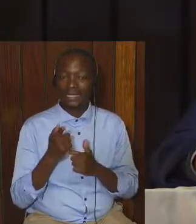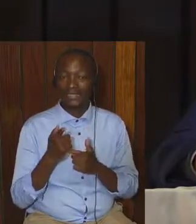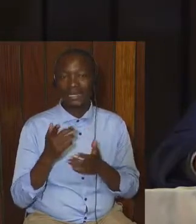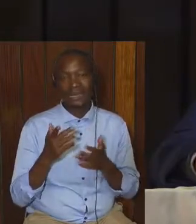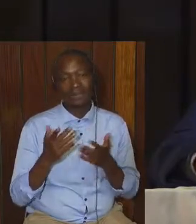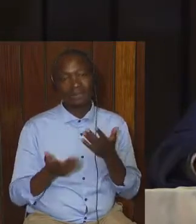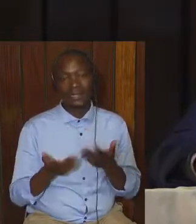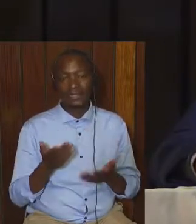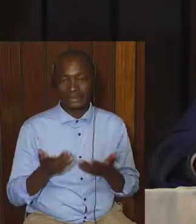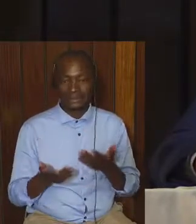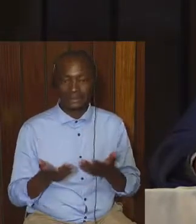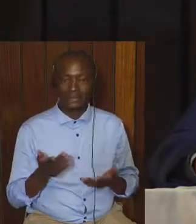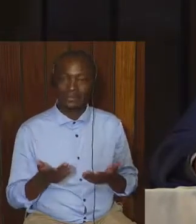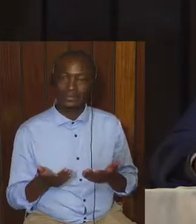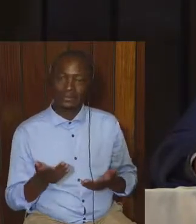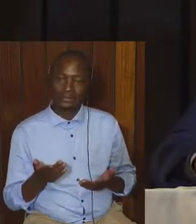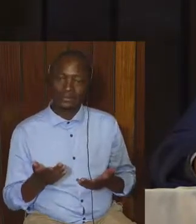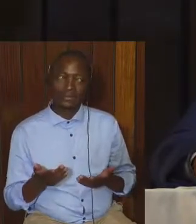might